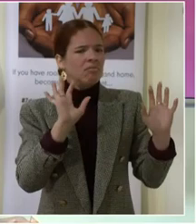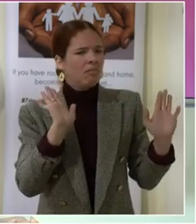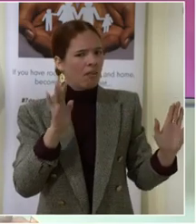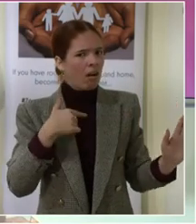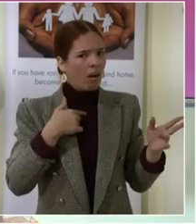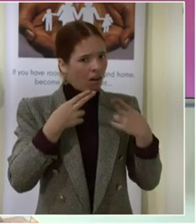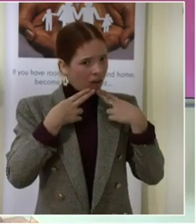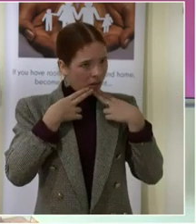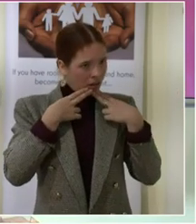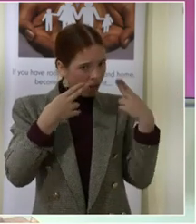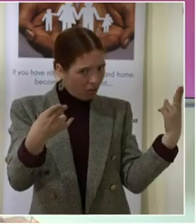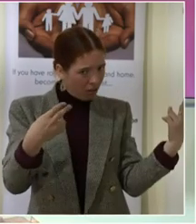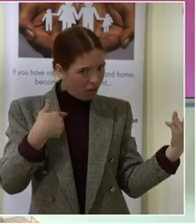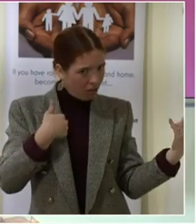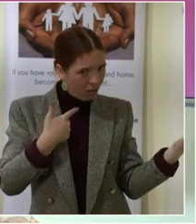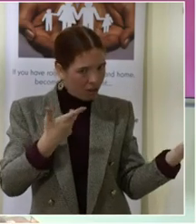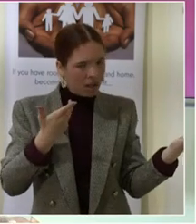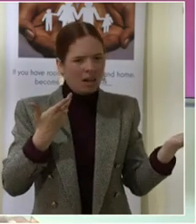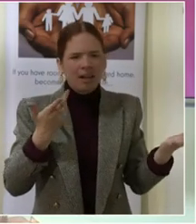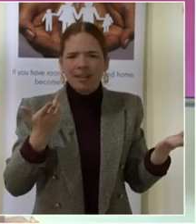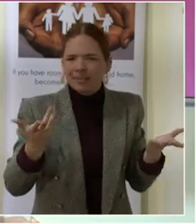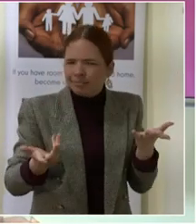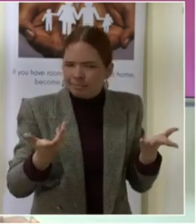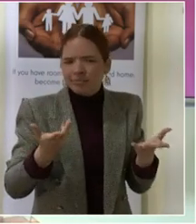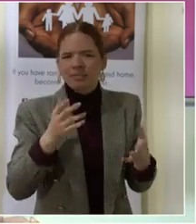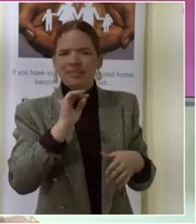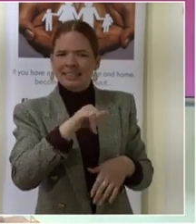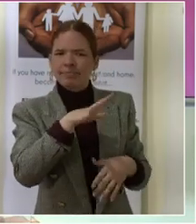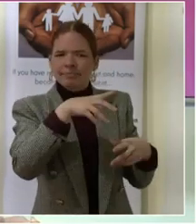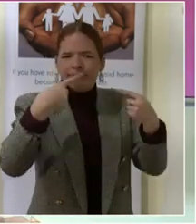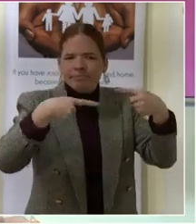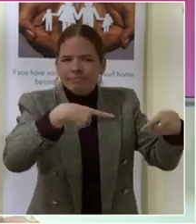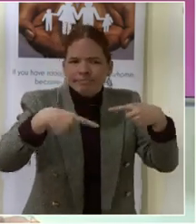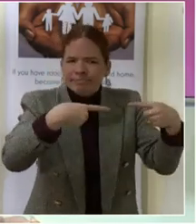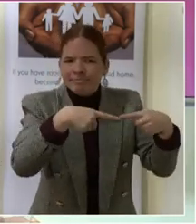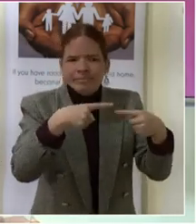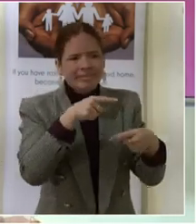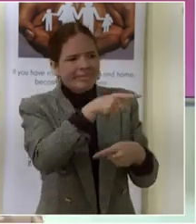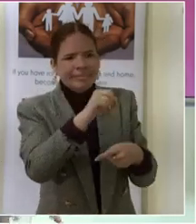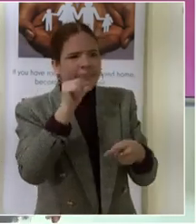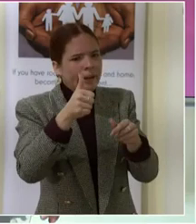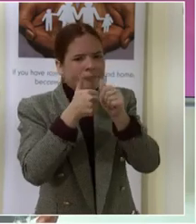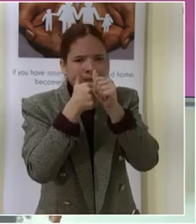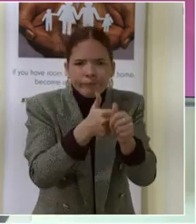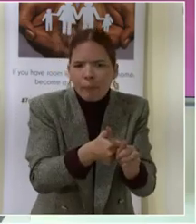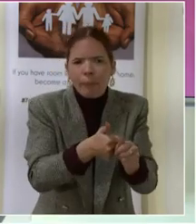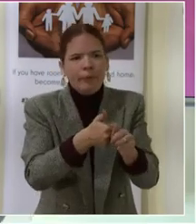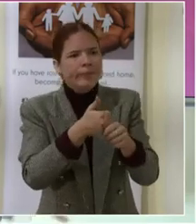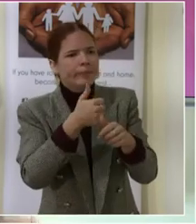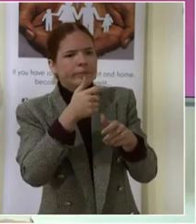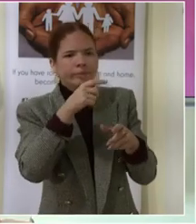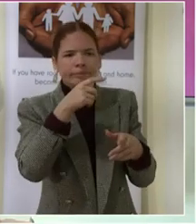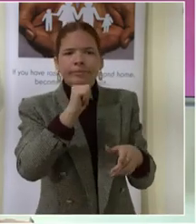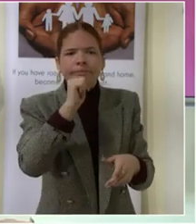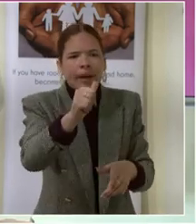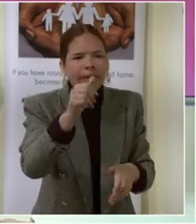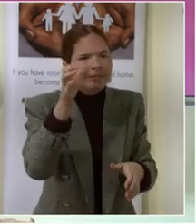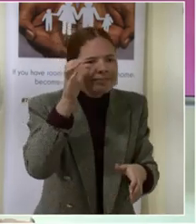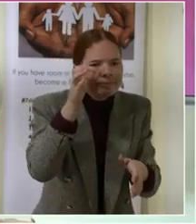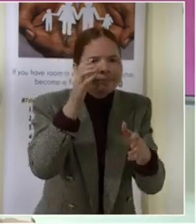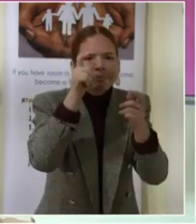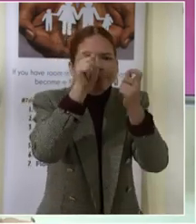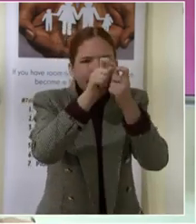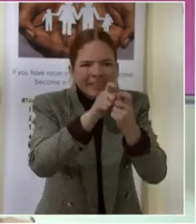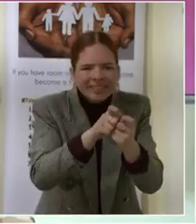debate today, though I haven't been able to follow it closely. It's the same, the same play. We're